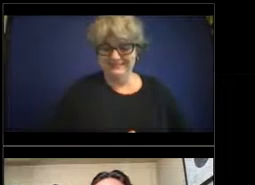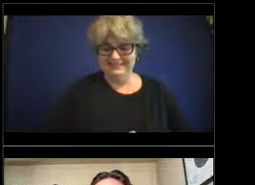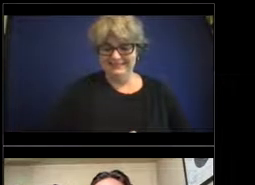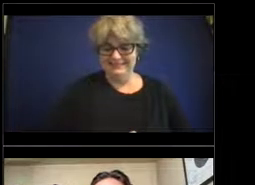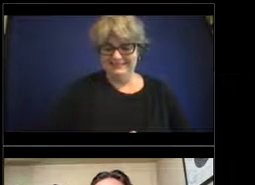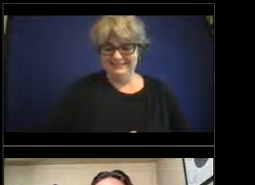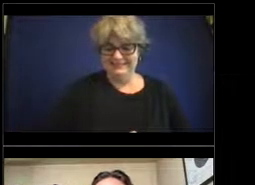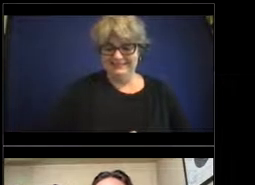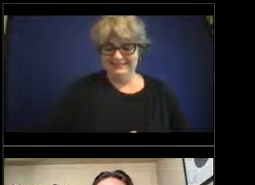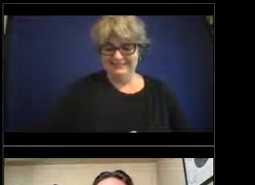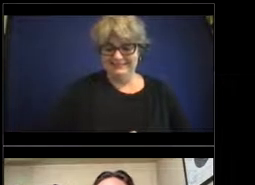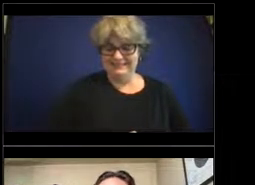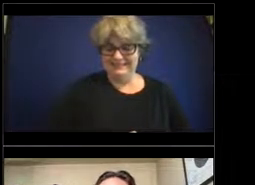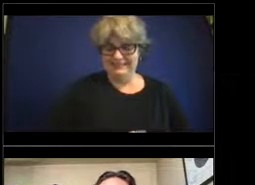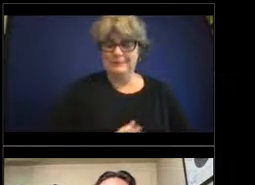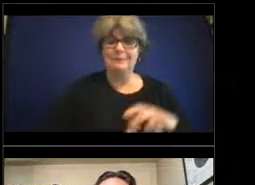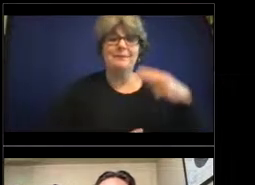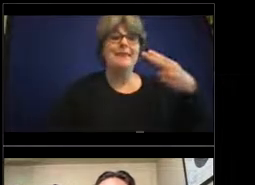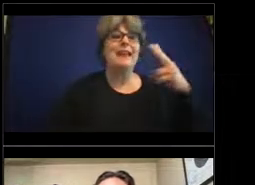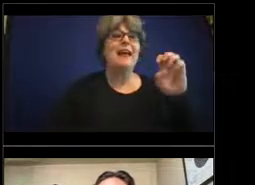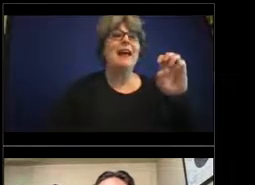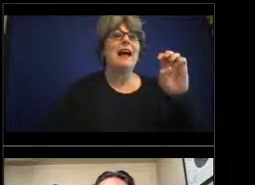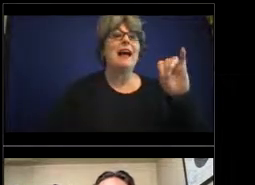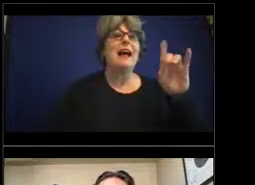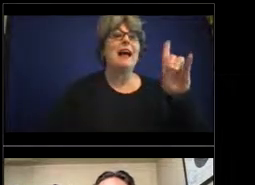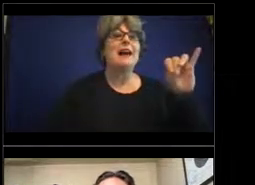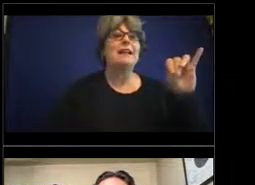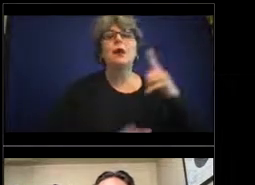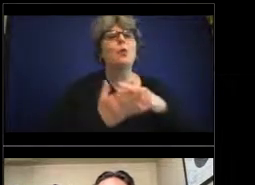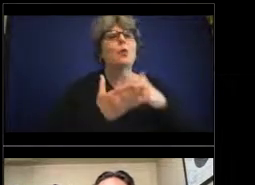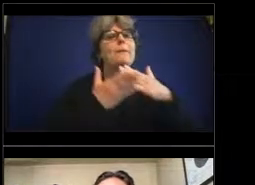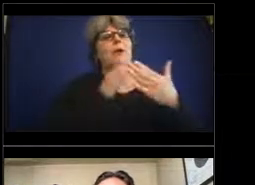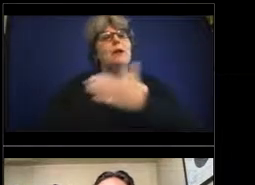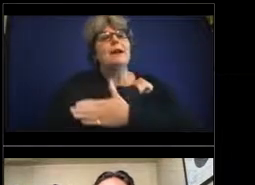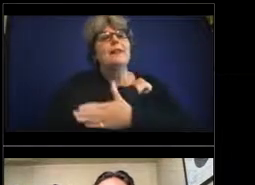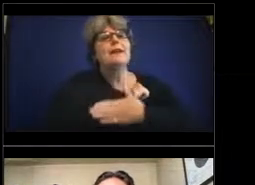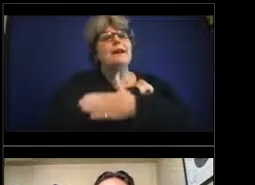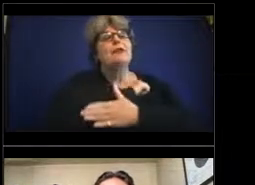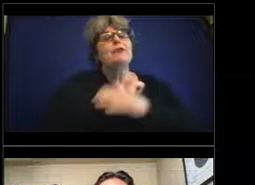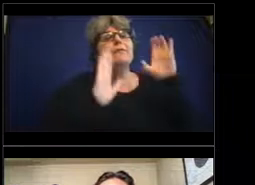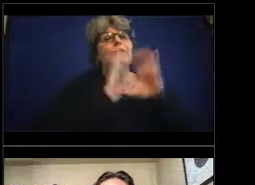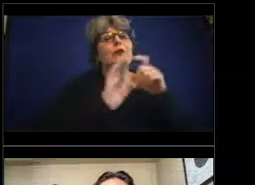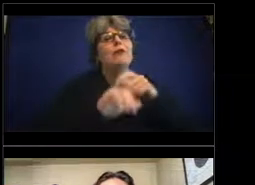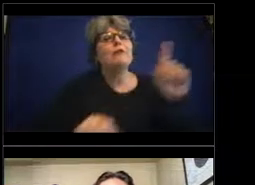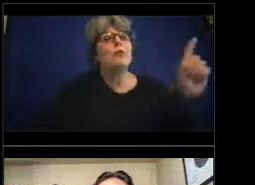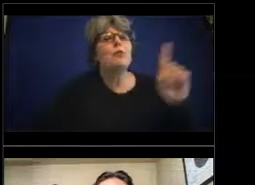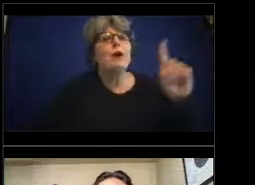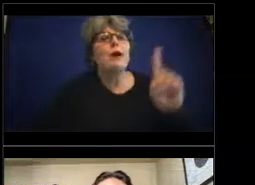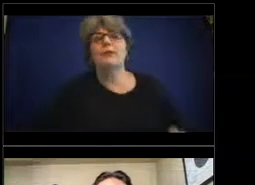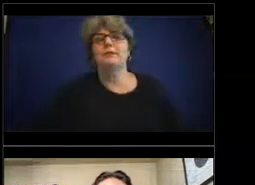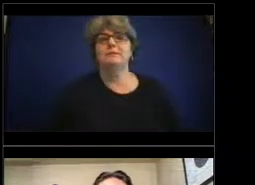Oh, Heidi is asking, what part of the country was that photo taken in?